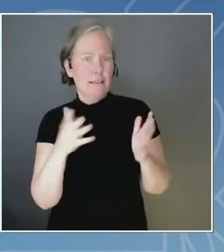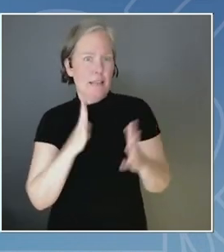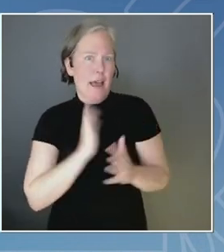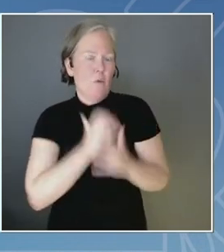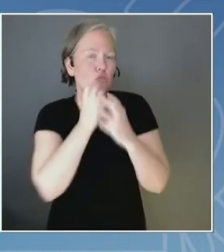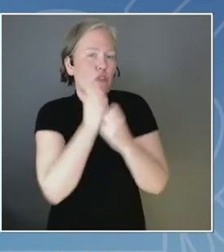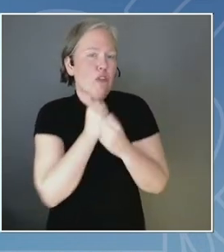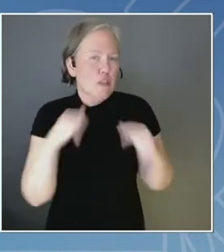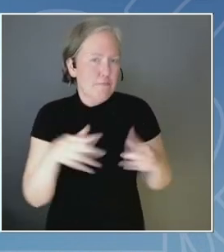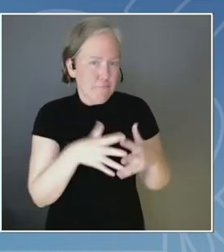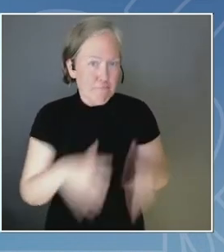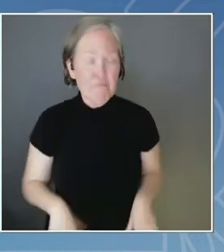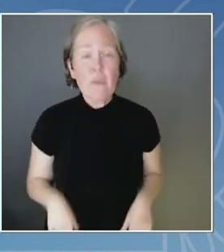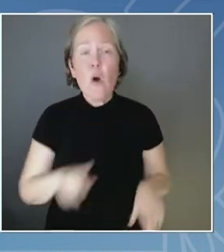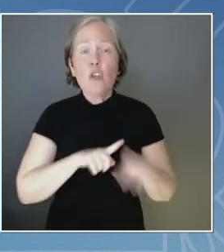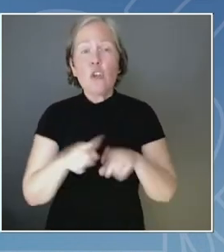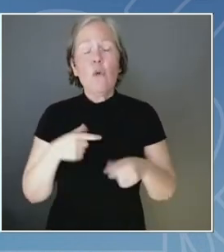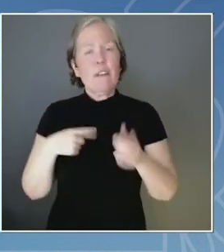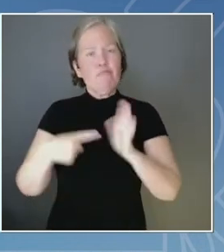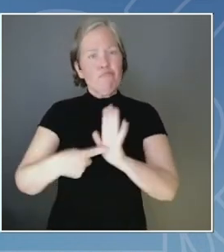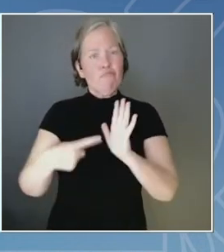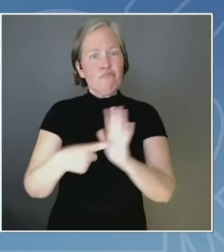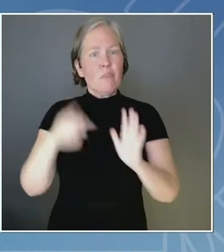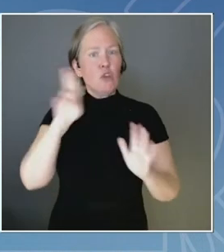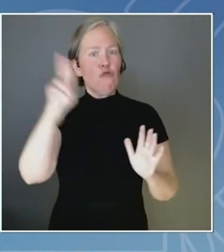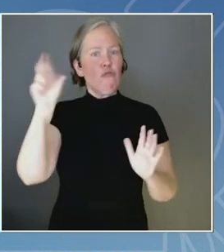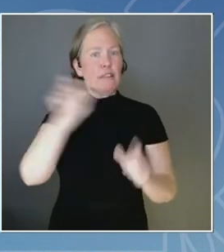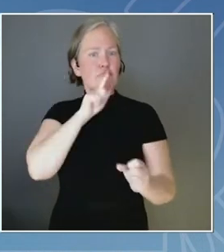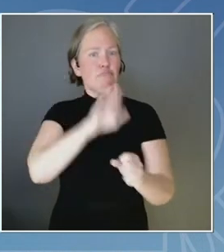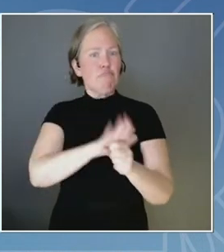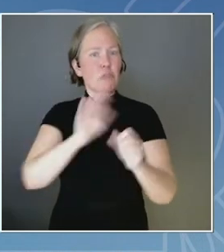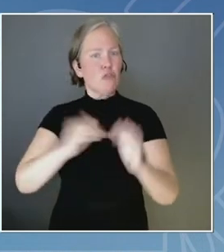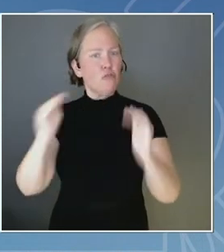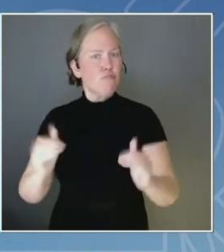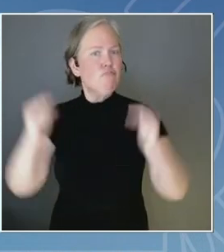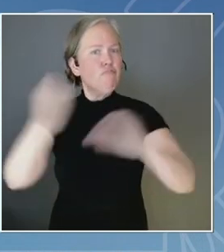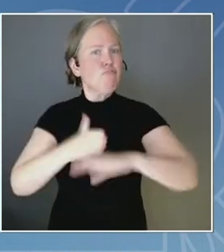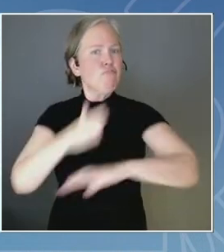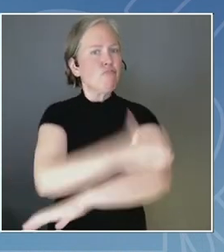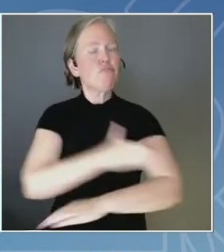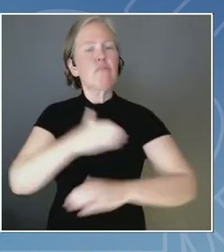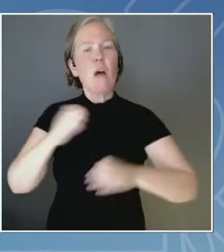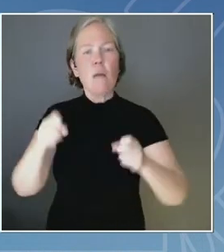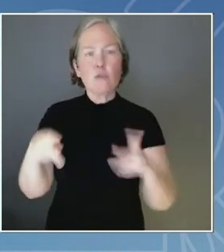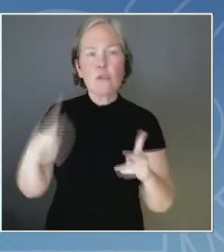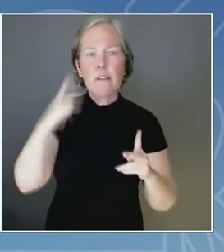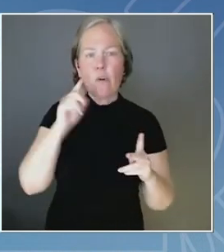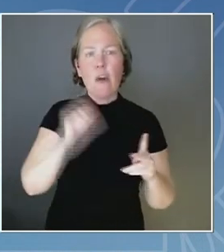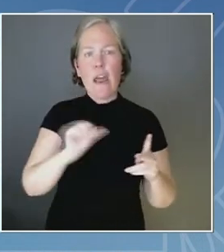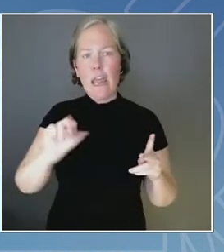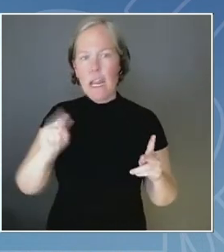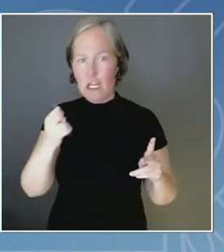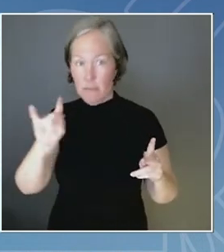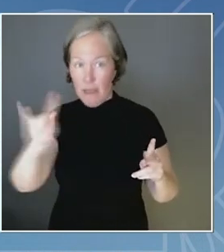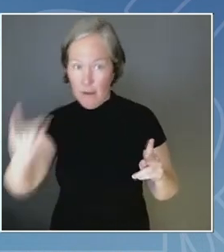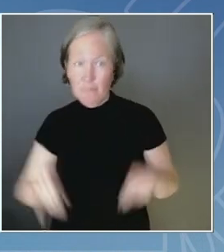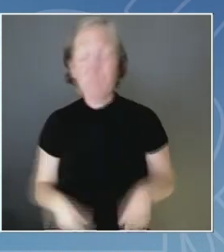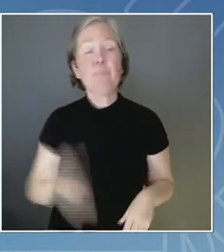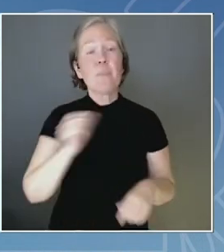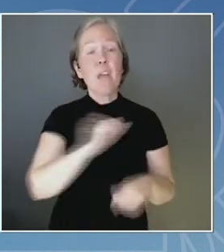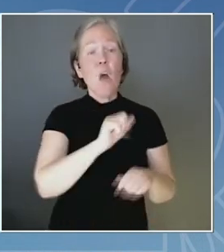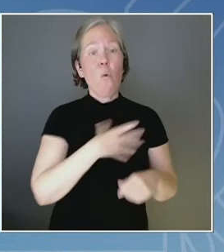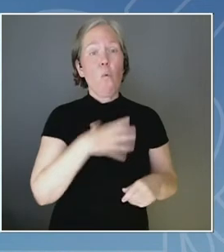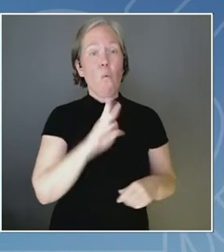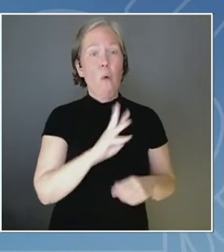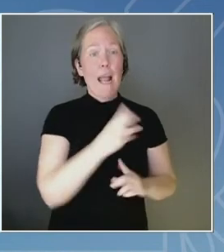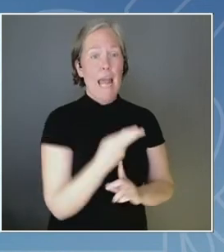also demonstrates the United States' commitment to advancing equity and opportunity for AN and HPIs. The collaboration with the White House Initiative on Asian Americans,